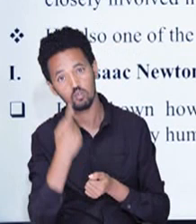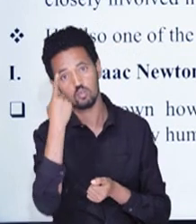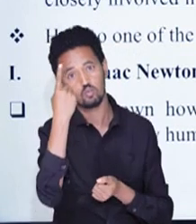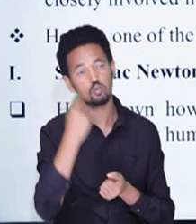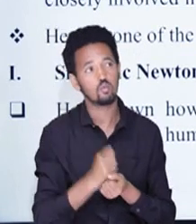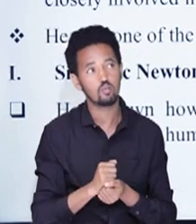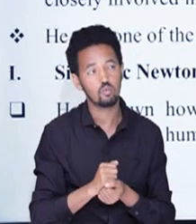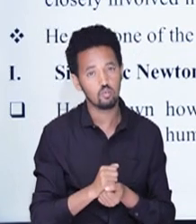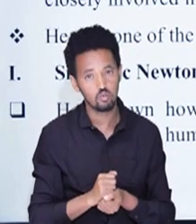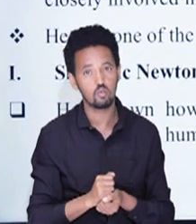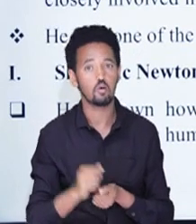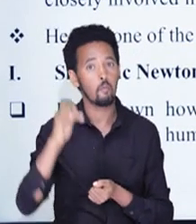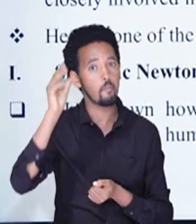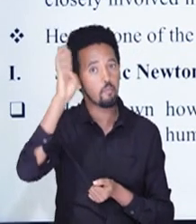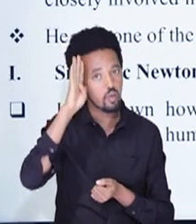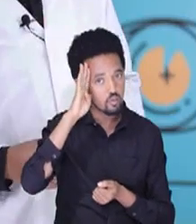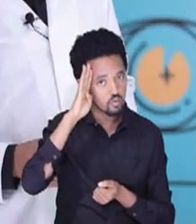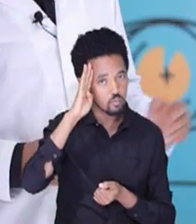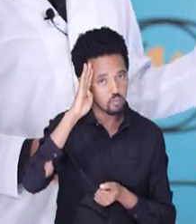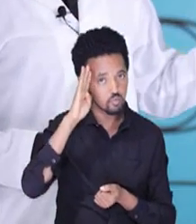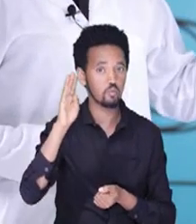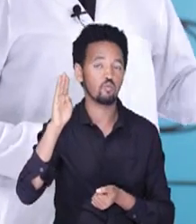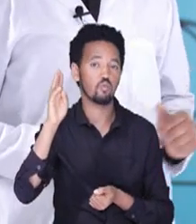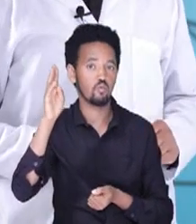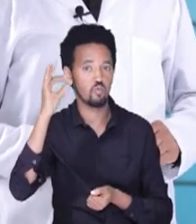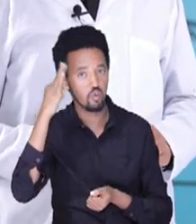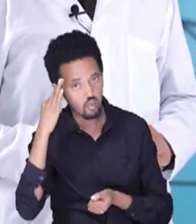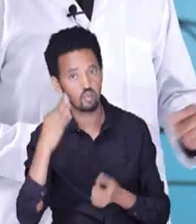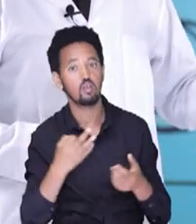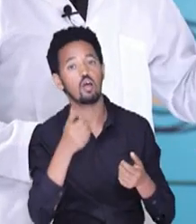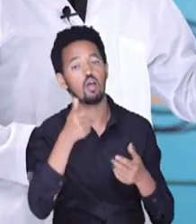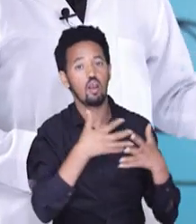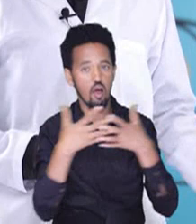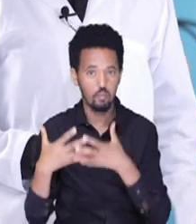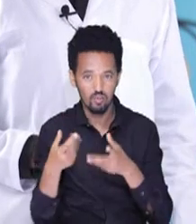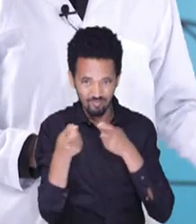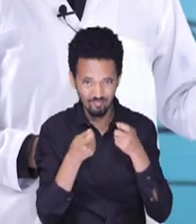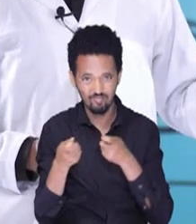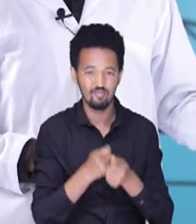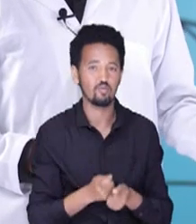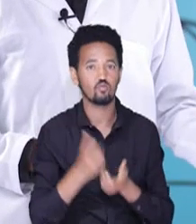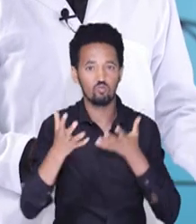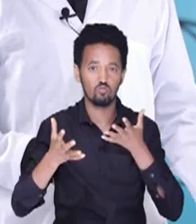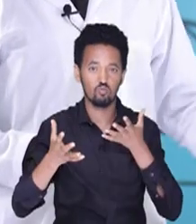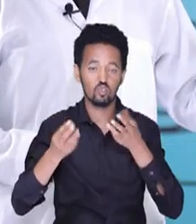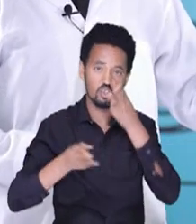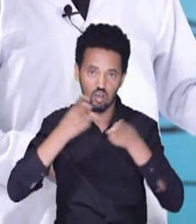The other one, Benjamin Franklin, an American, also contribute to